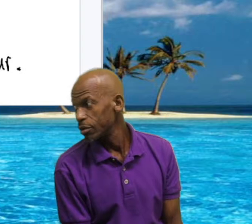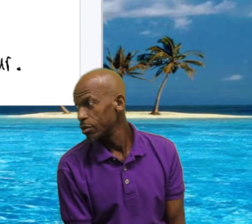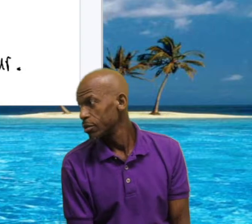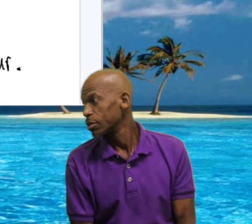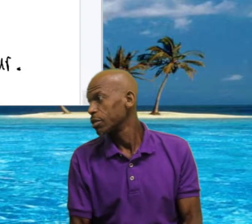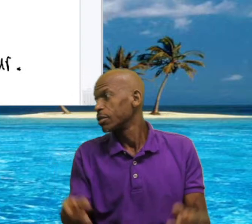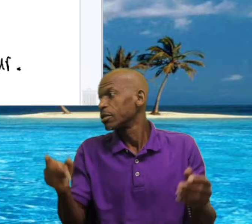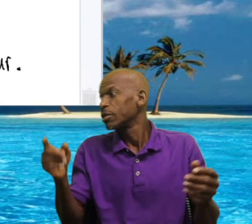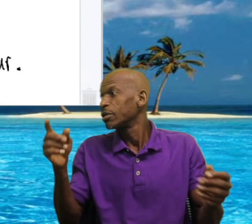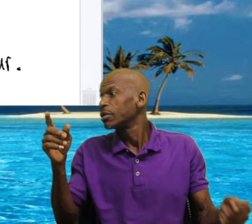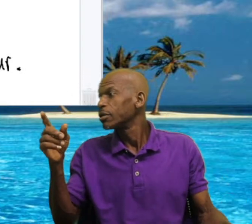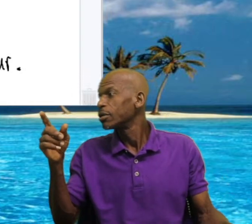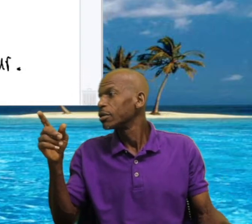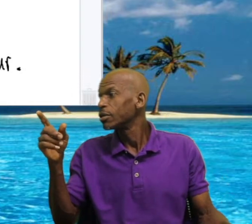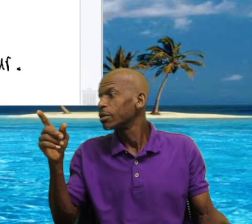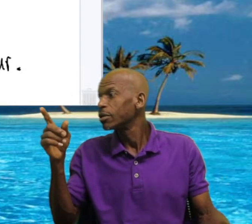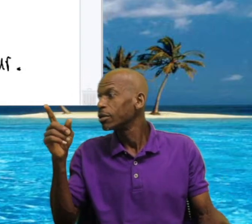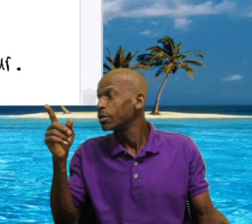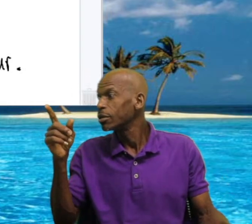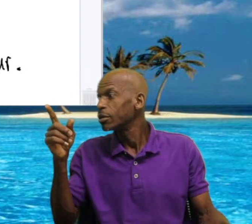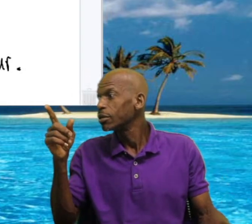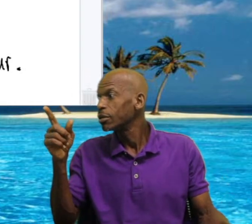It tastes,